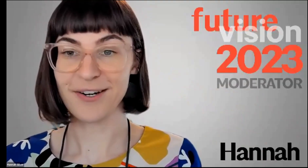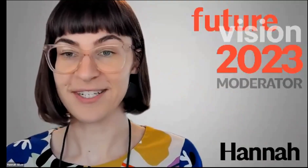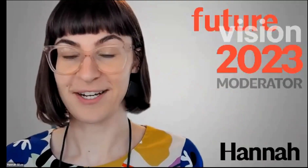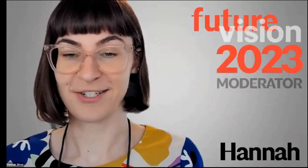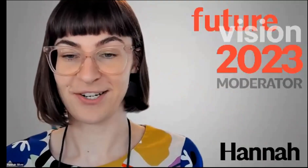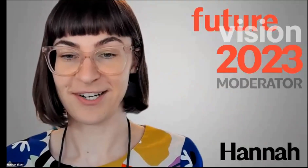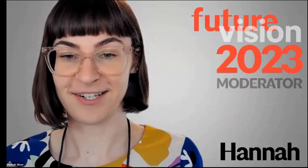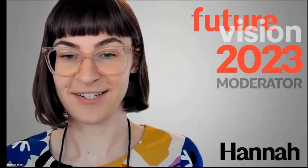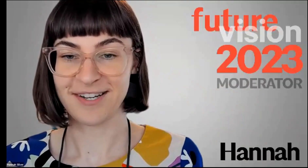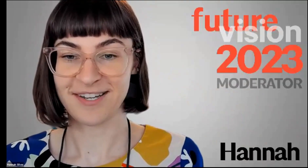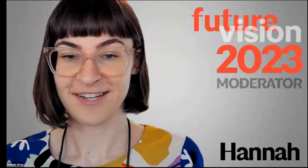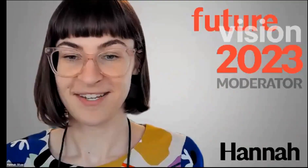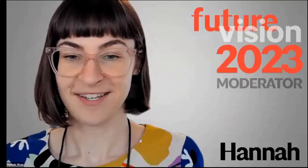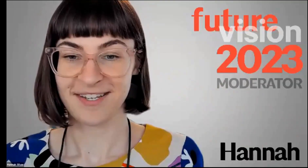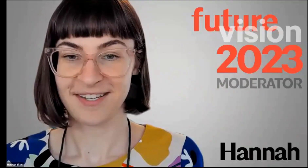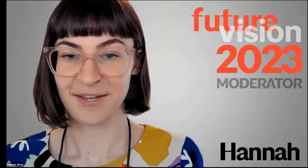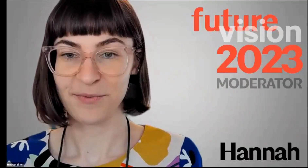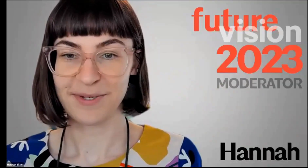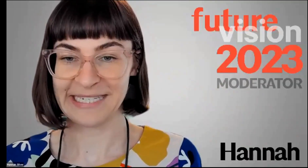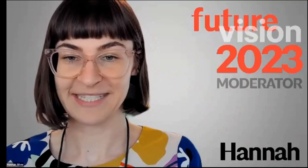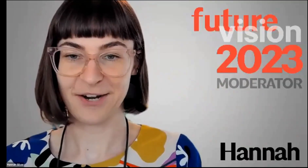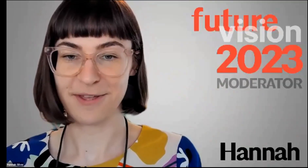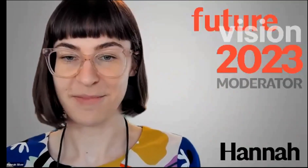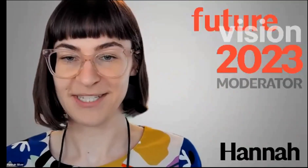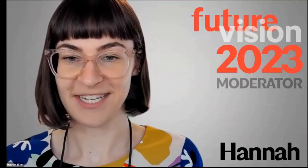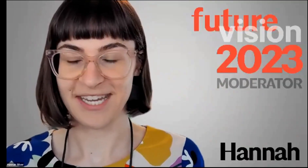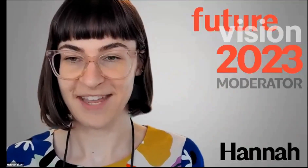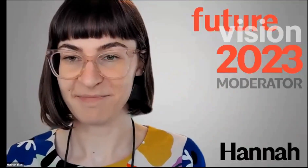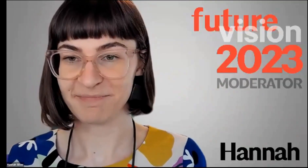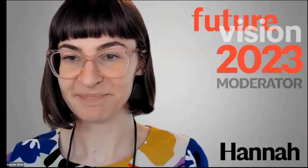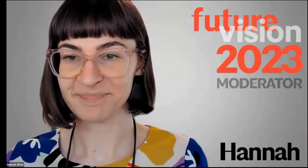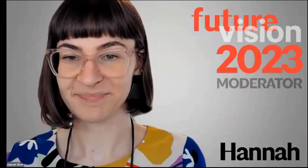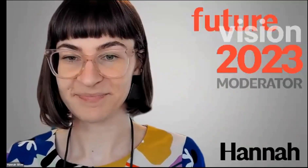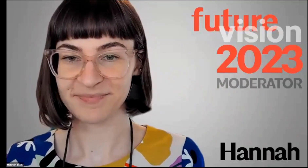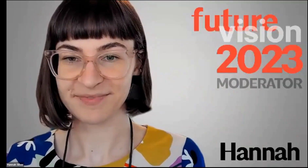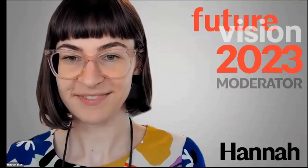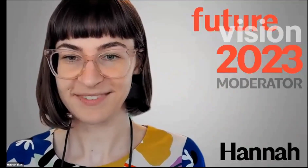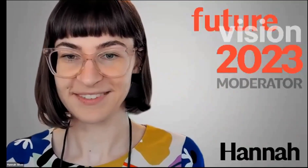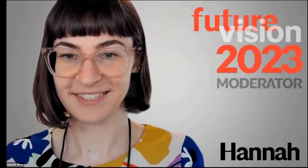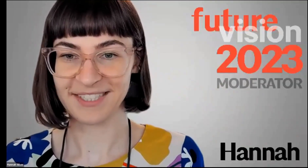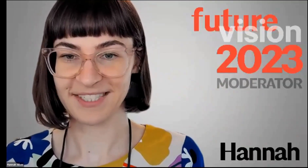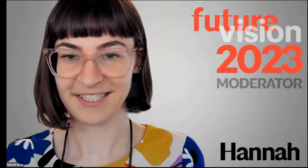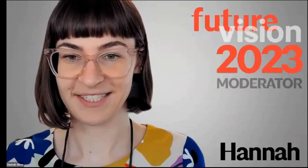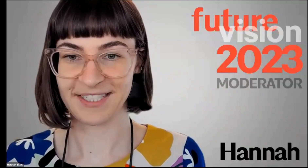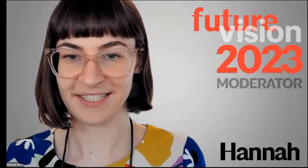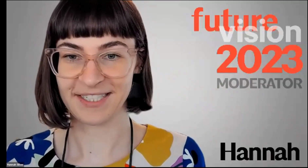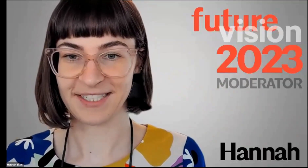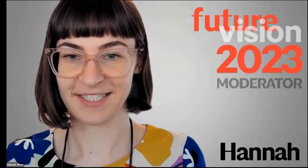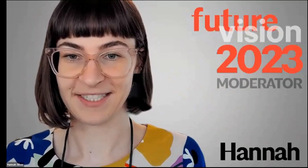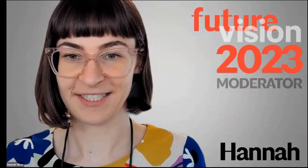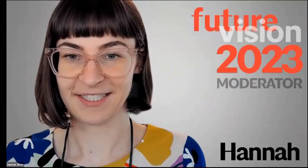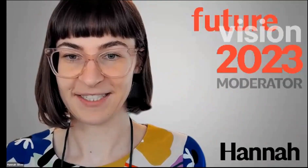in architecture? And we can start with Monse again.